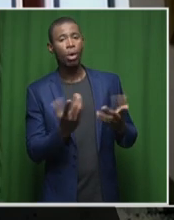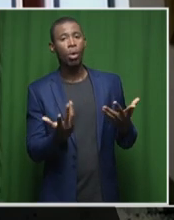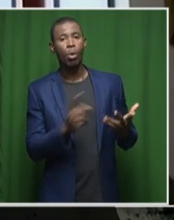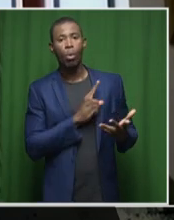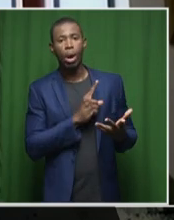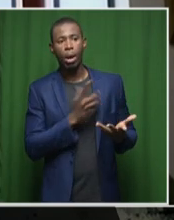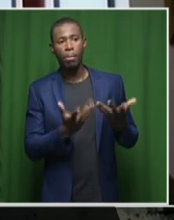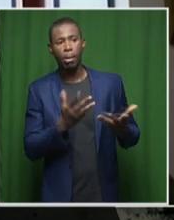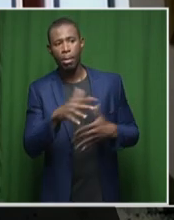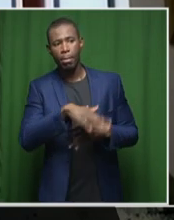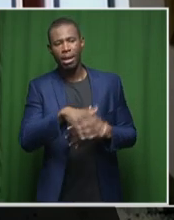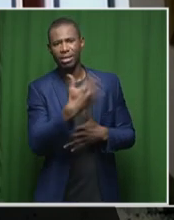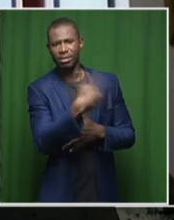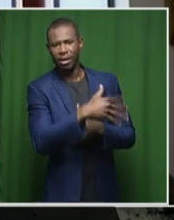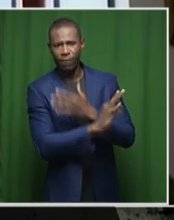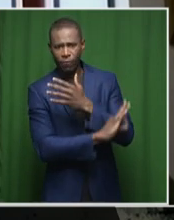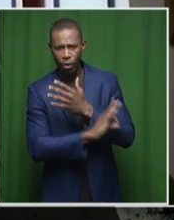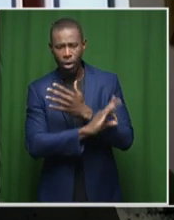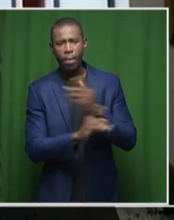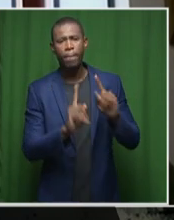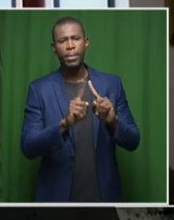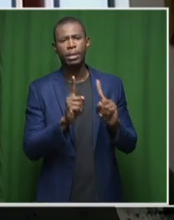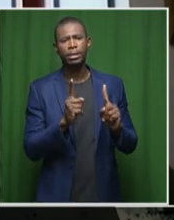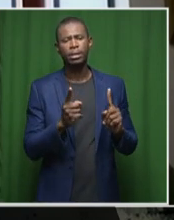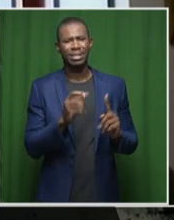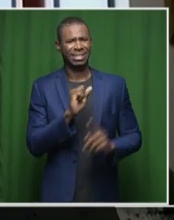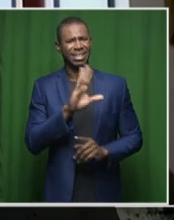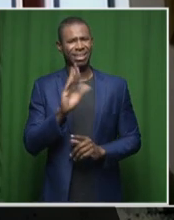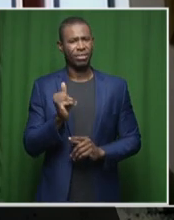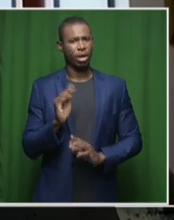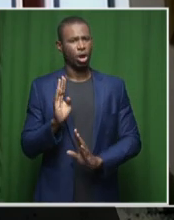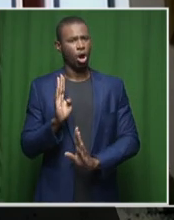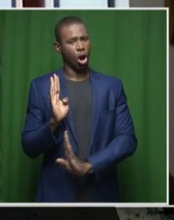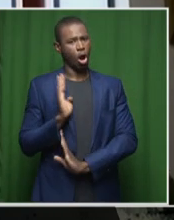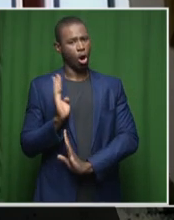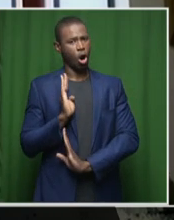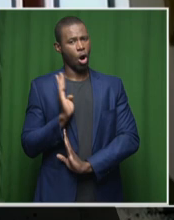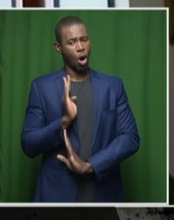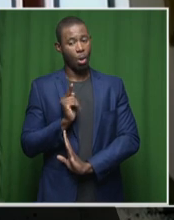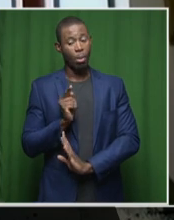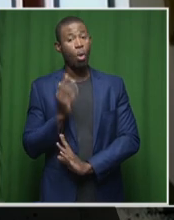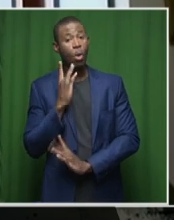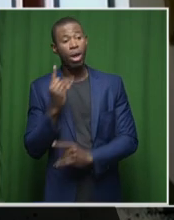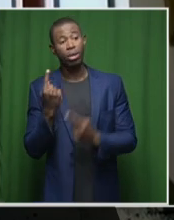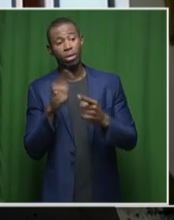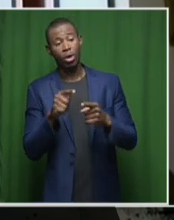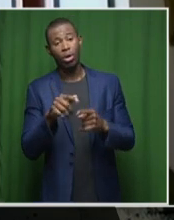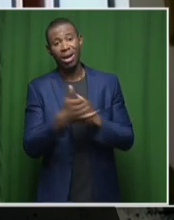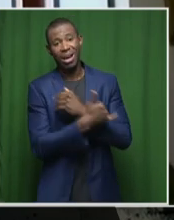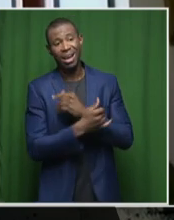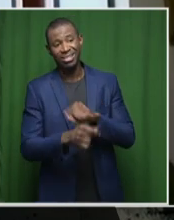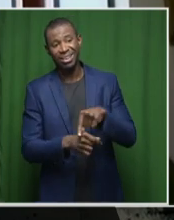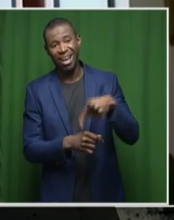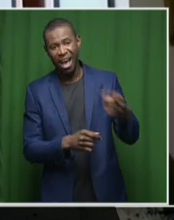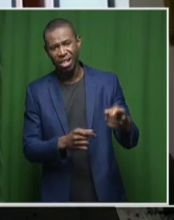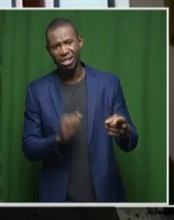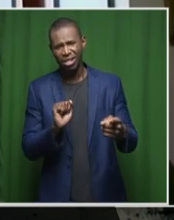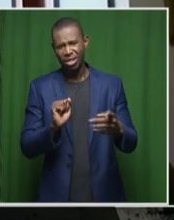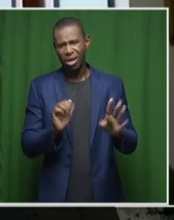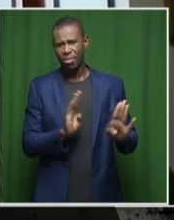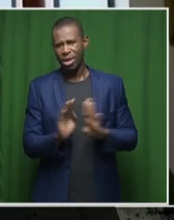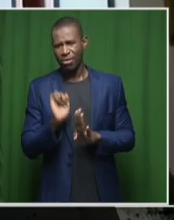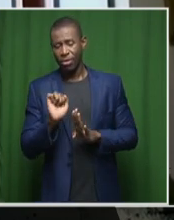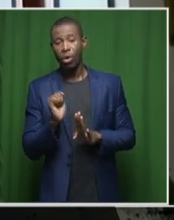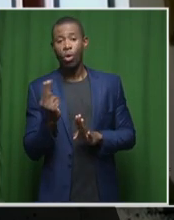extend this analysis and discussion to the performance of South African Army in, you know, in foreign service, in particular at the peacekeeping